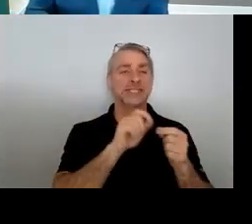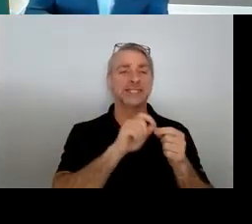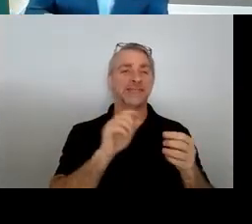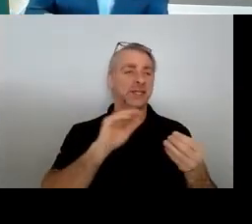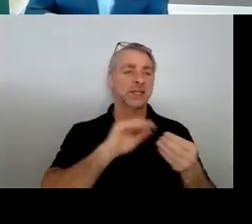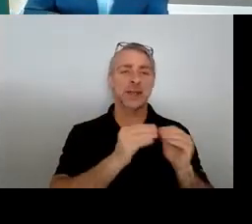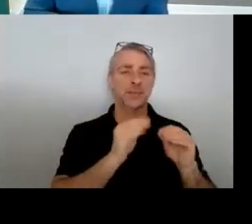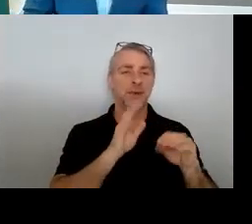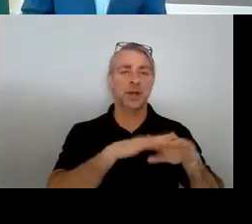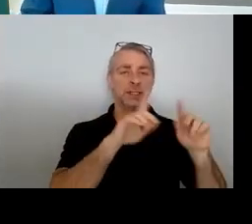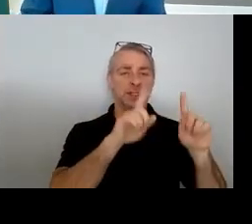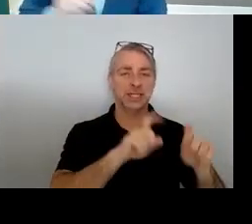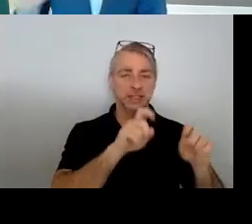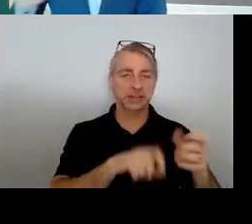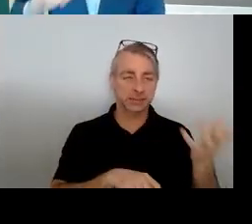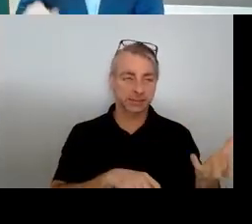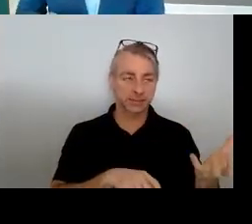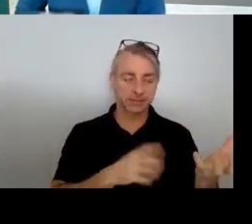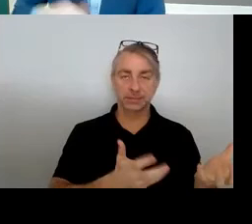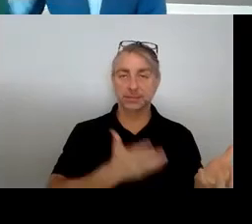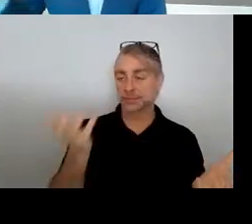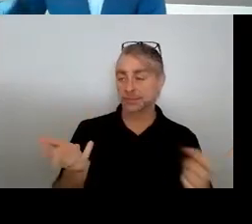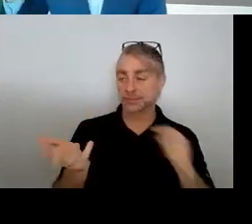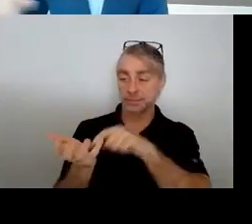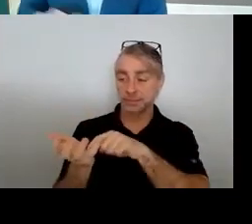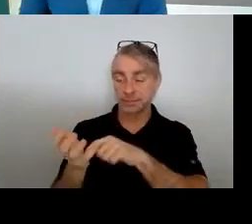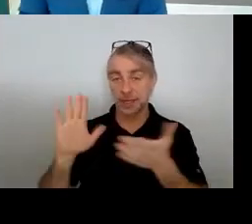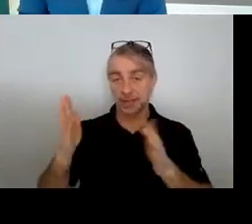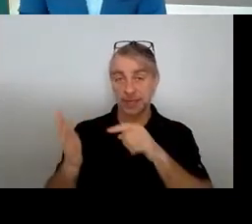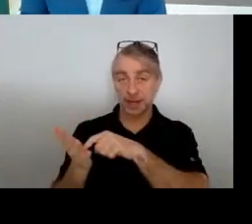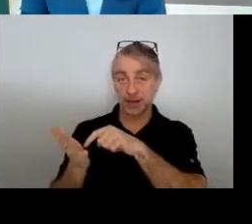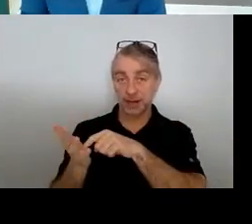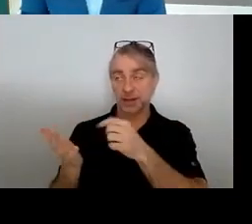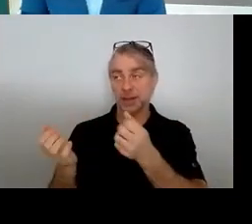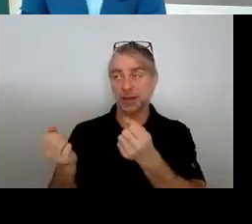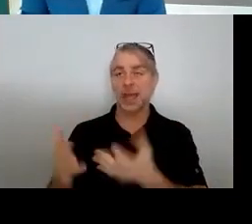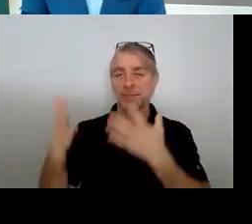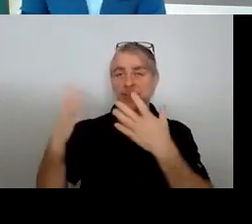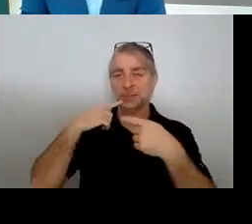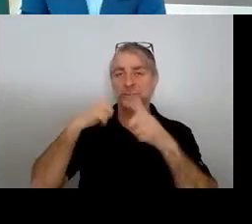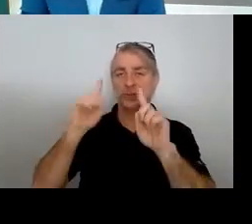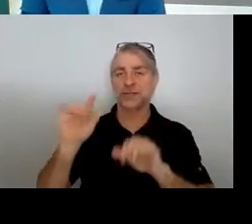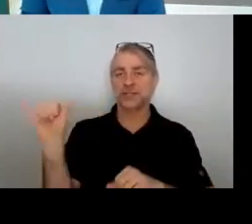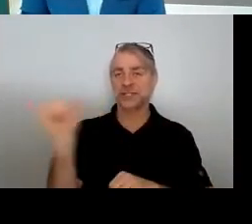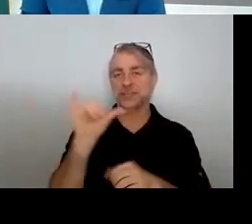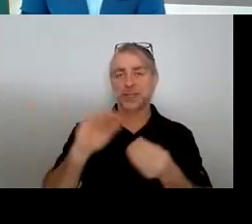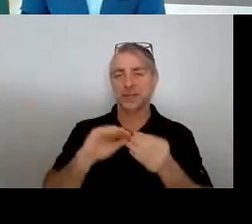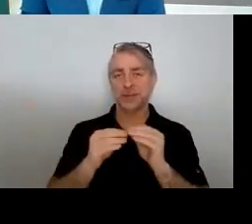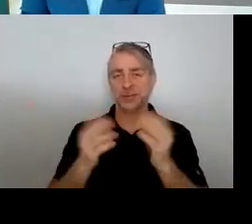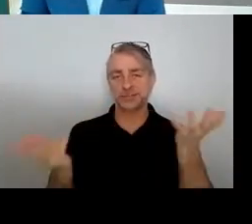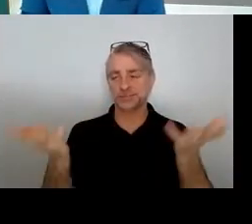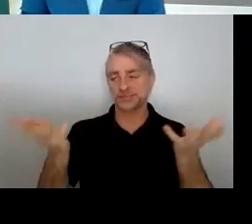achievement test? And how many people in the comparison group achieved that value?